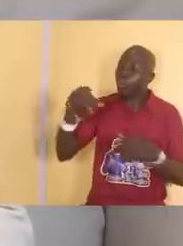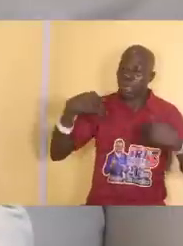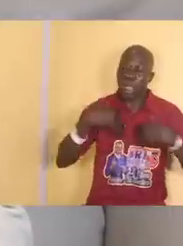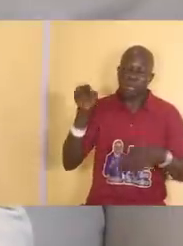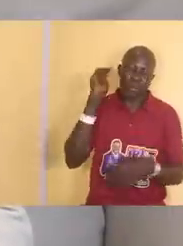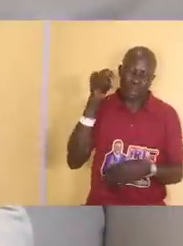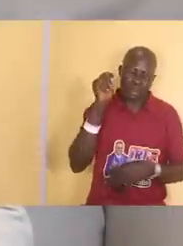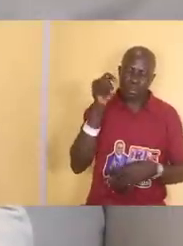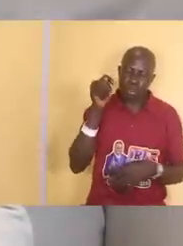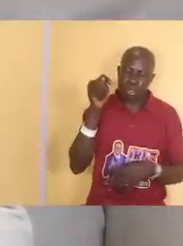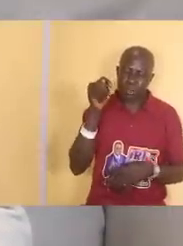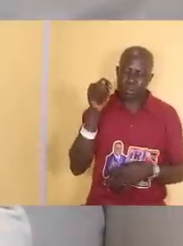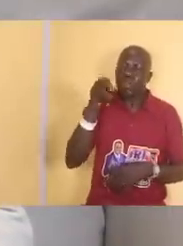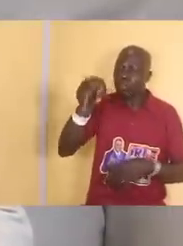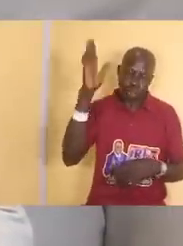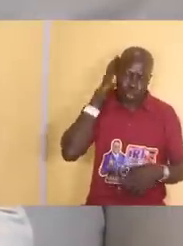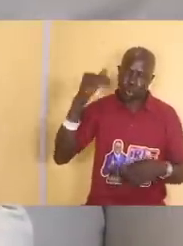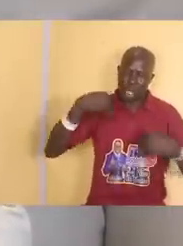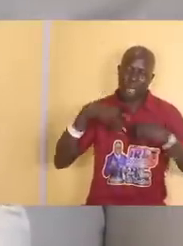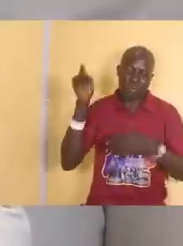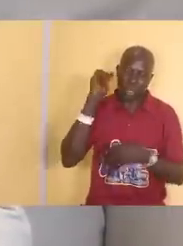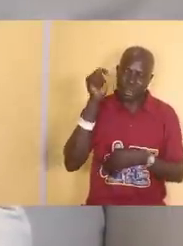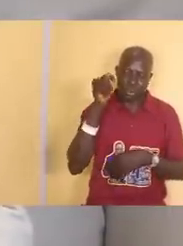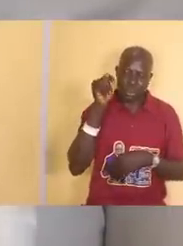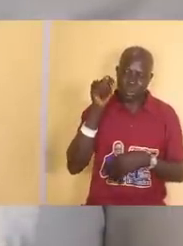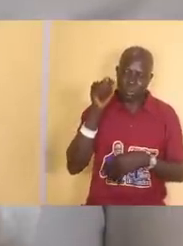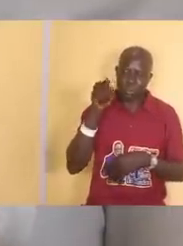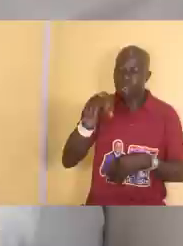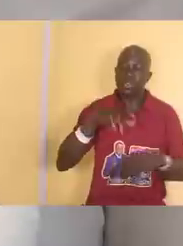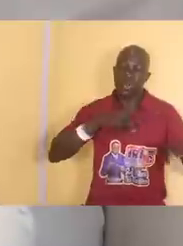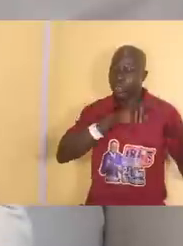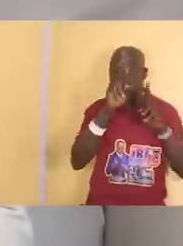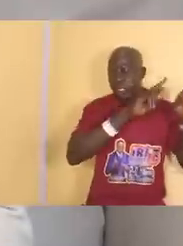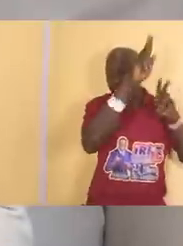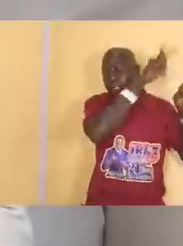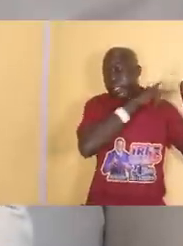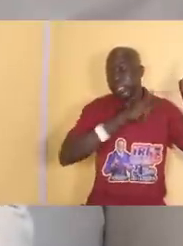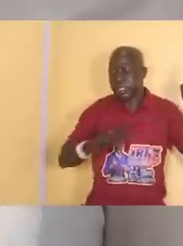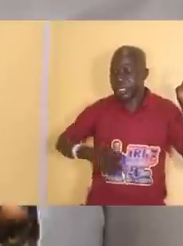testimony? Amen. You wanna make testimony? Amen. Testimony. One day, Amen.